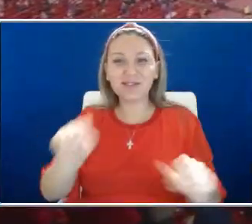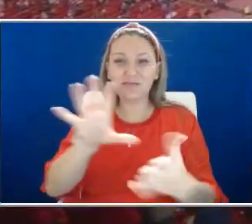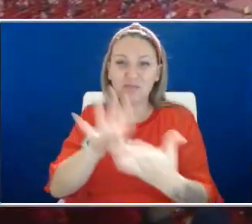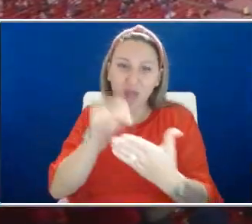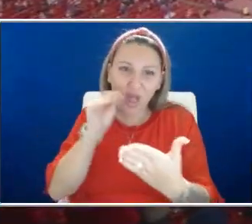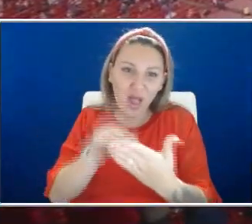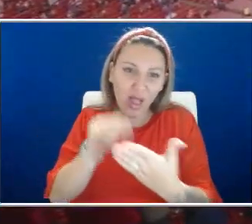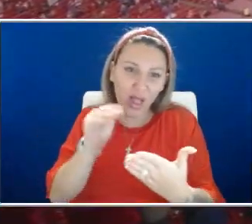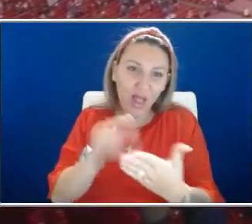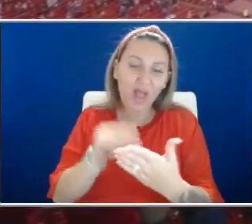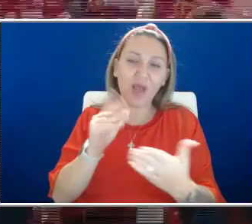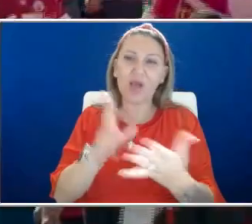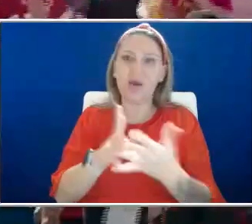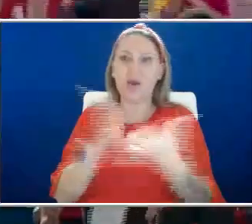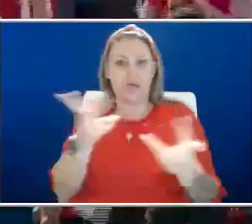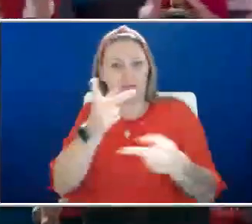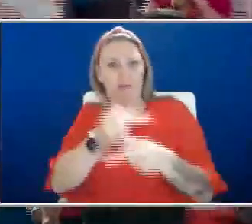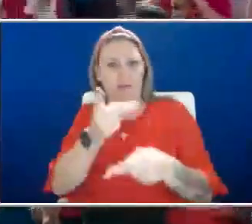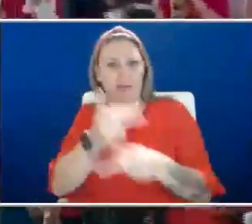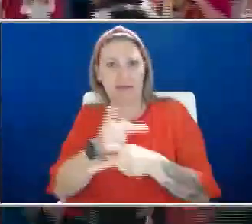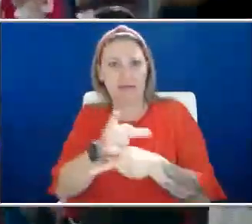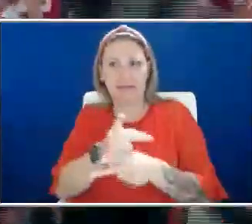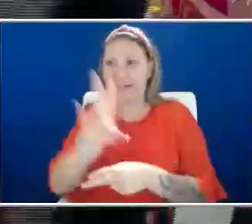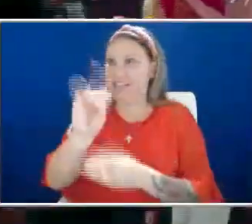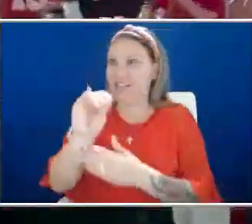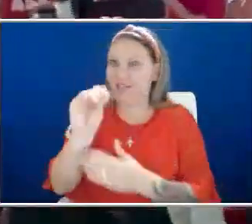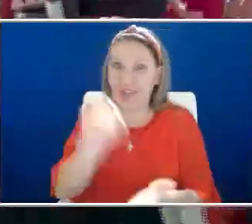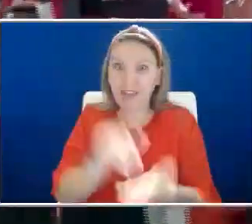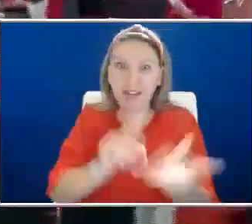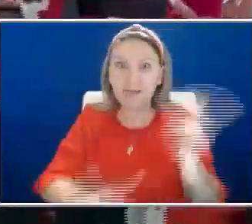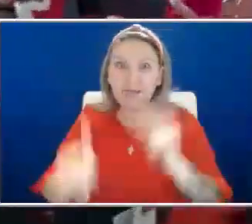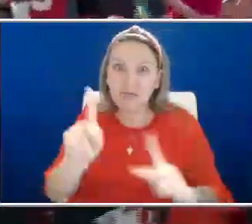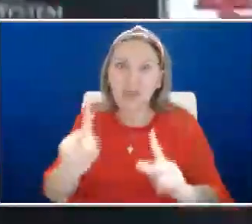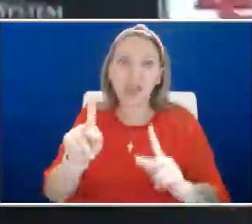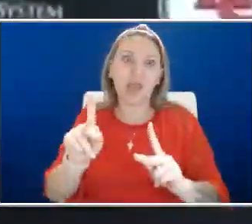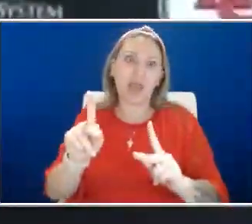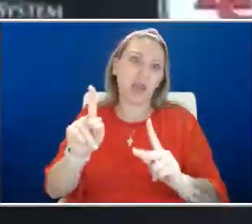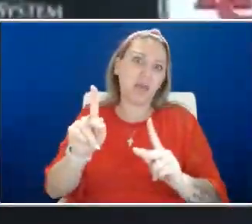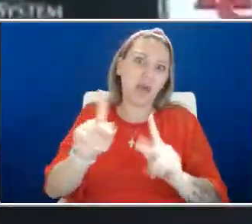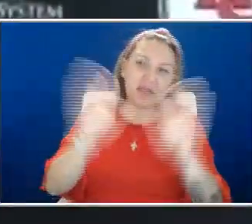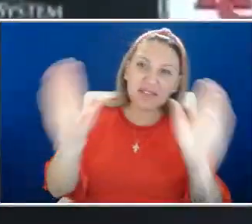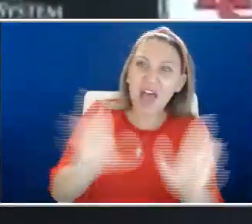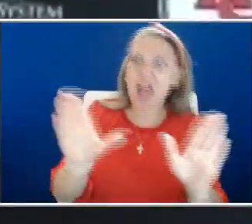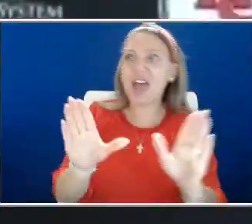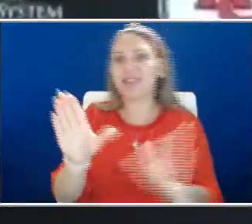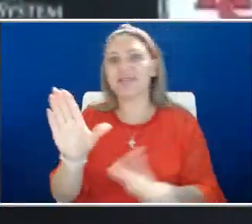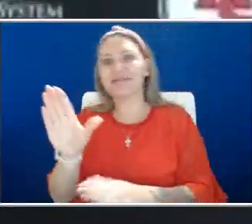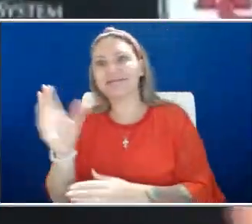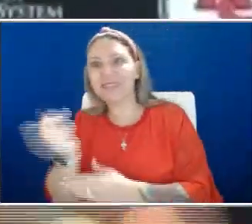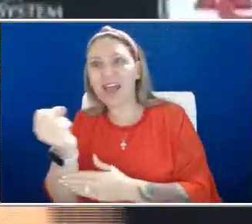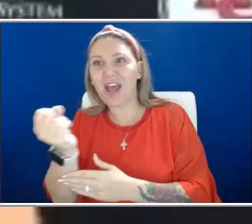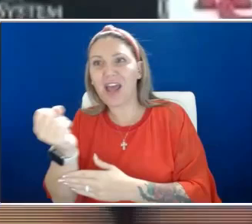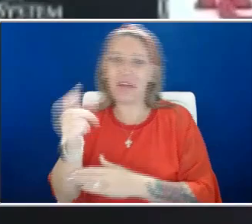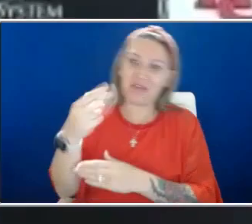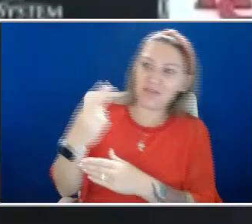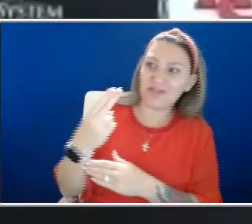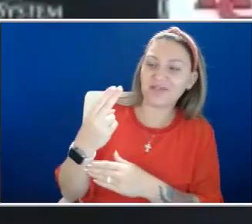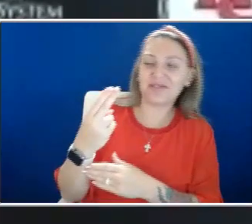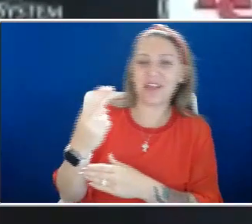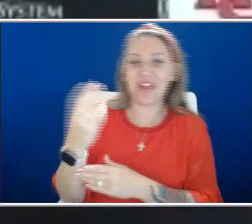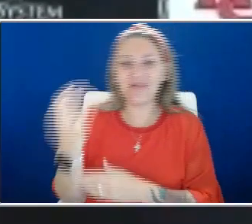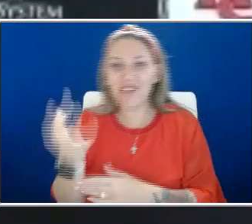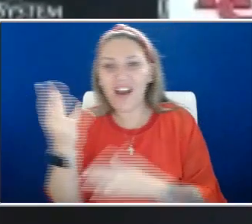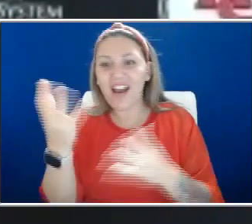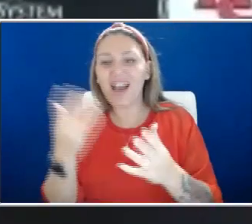for 75,000 plus people on a Sunday or a Saturday or a Thursday or a Friday. And over this past 11 years